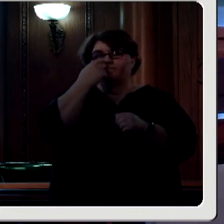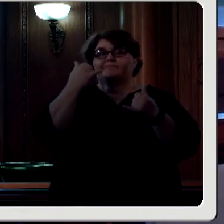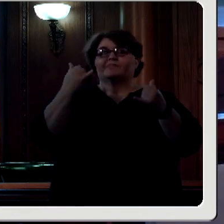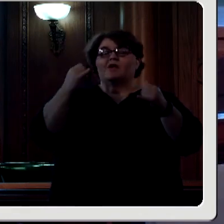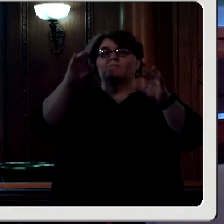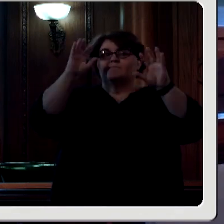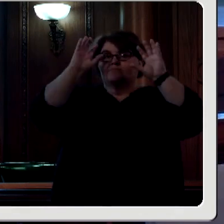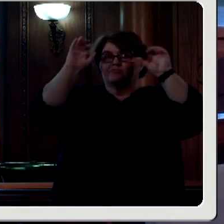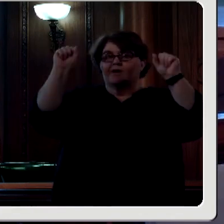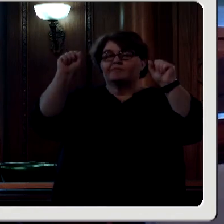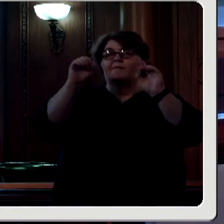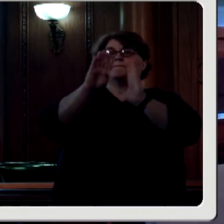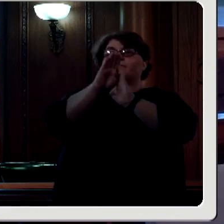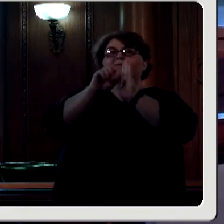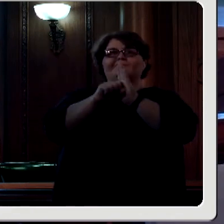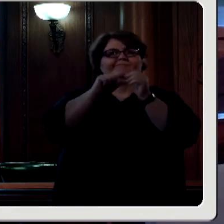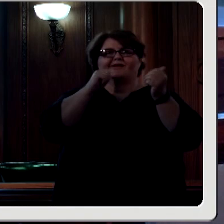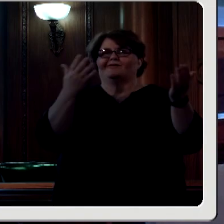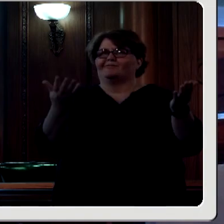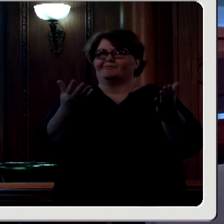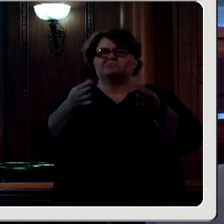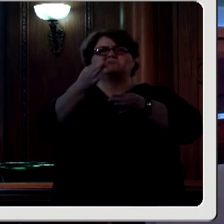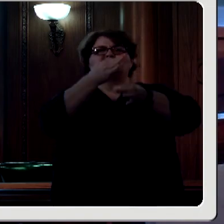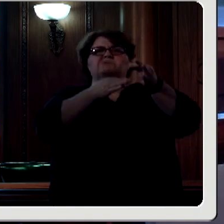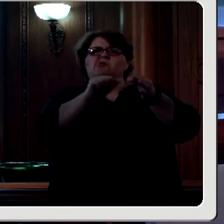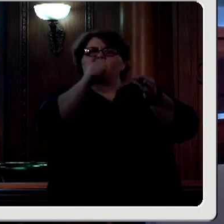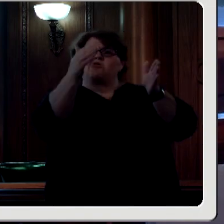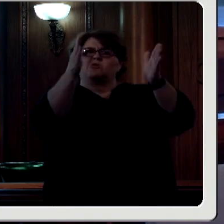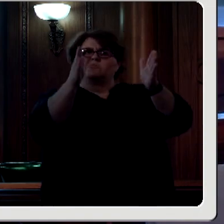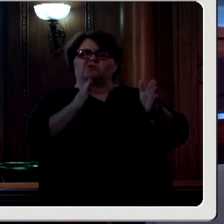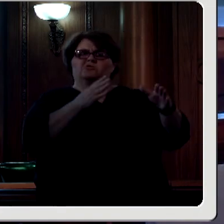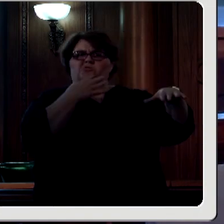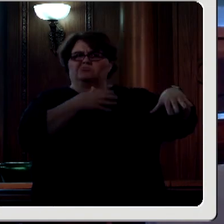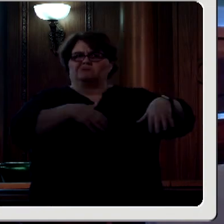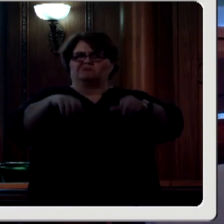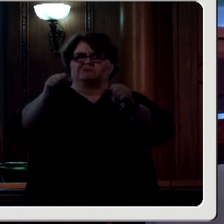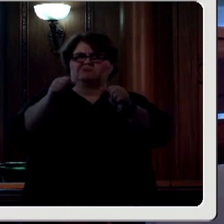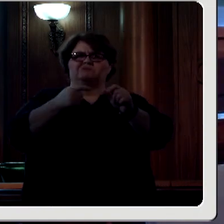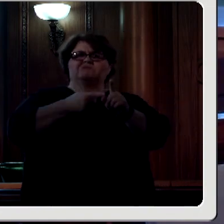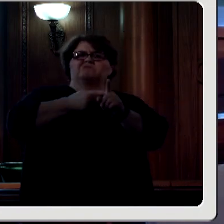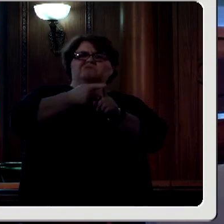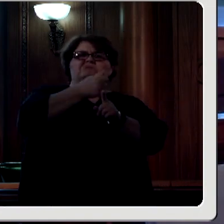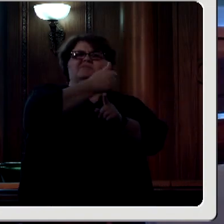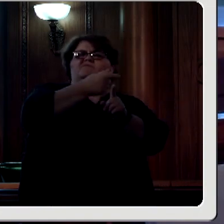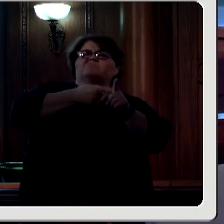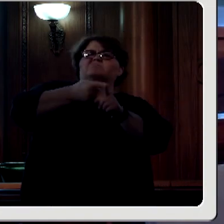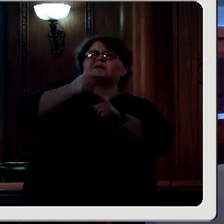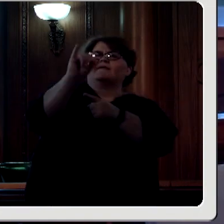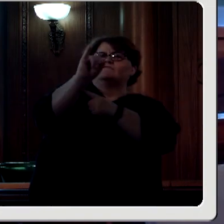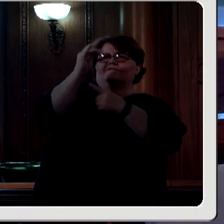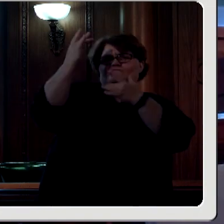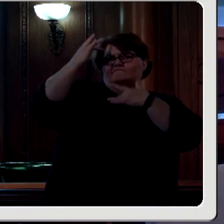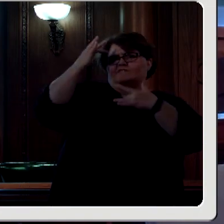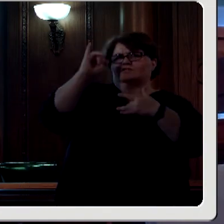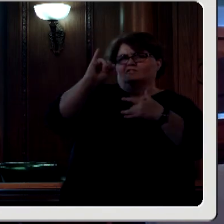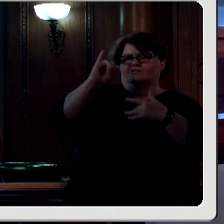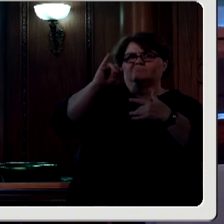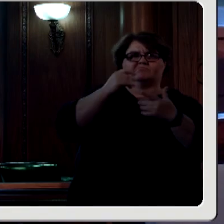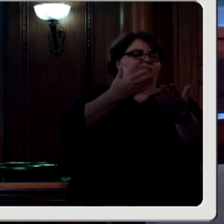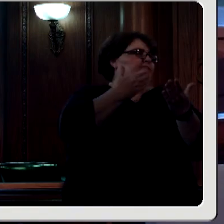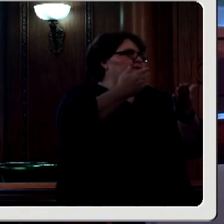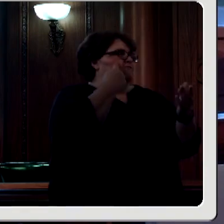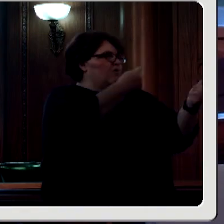the very apt Dr. Sarah Hessler is here. We appreciate that. So she'll be coming up. And as we